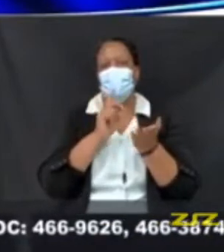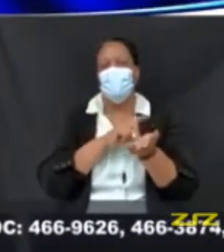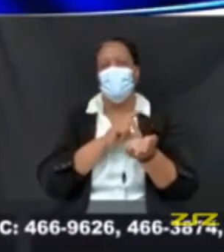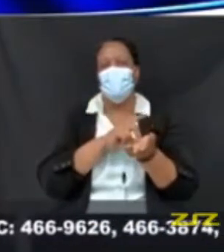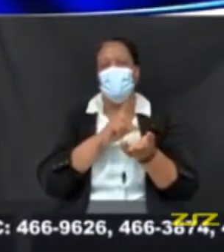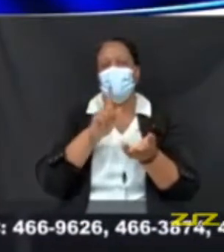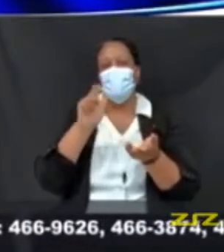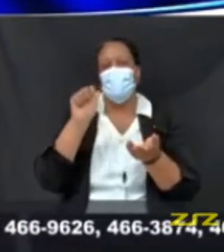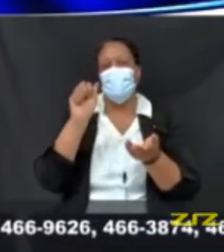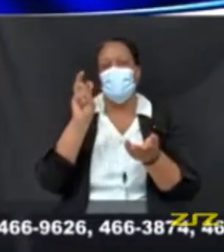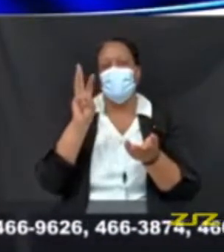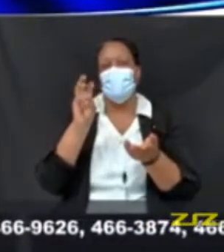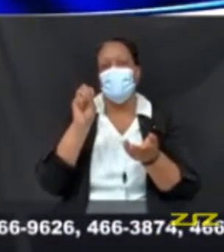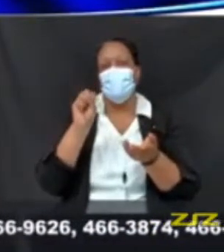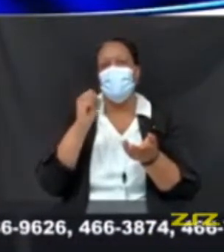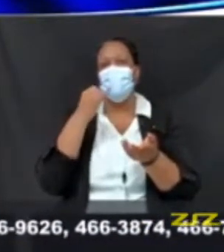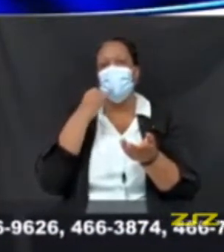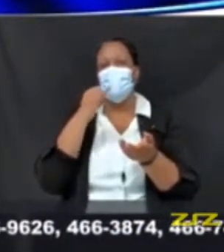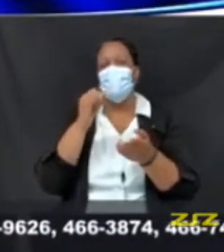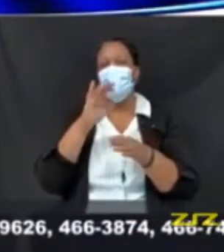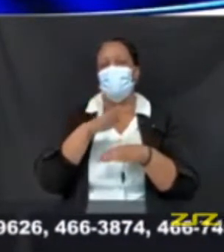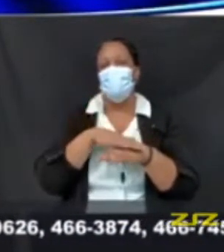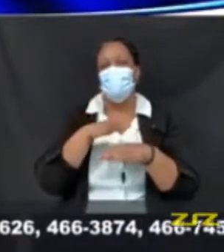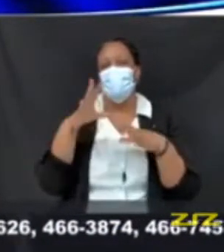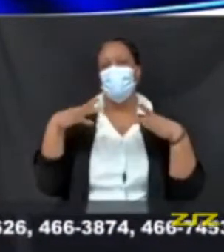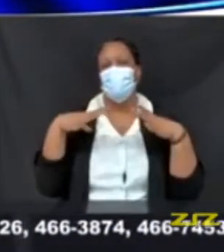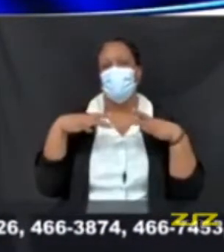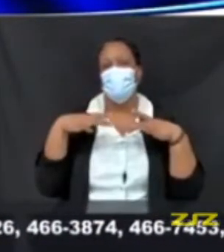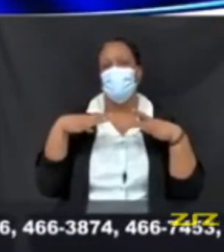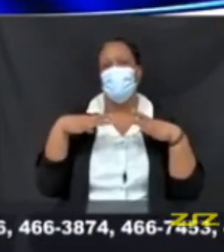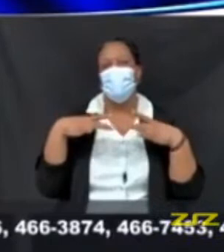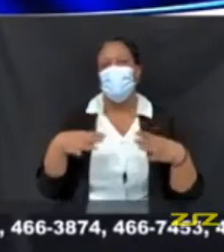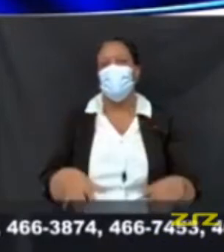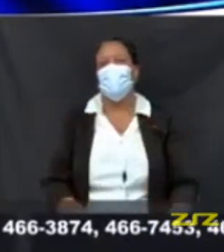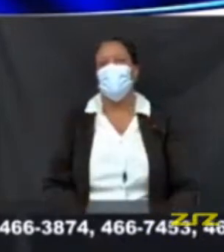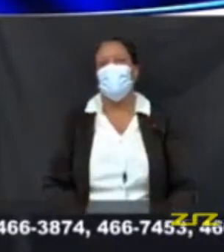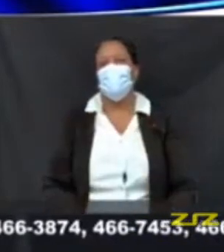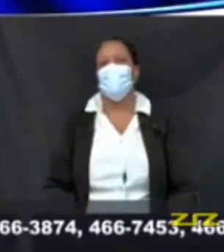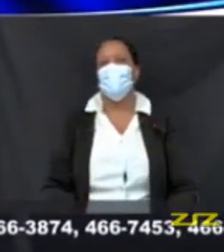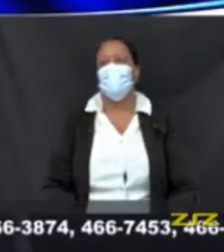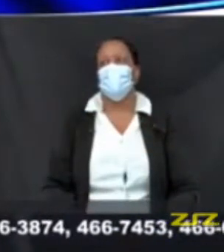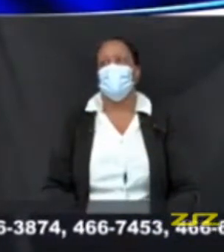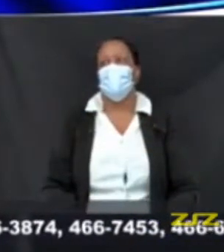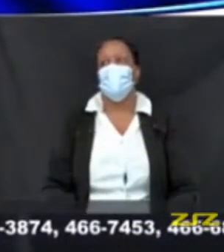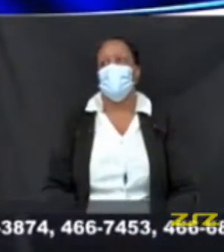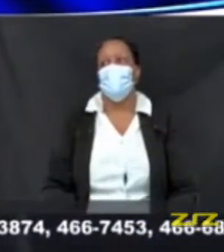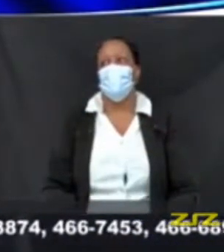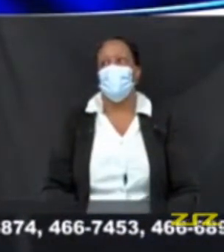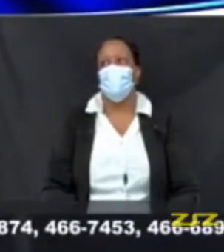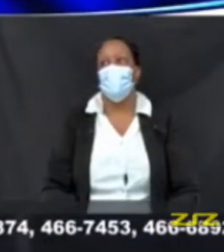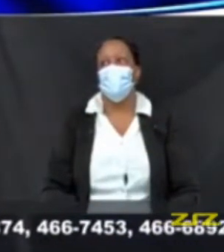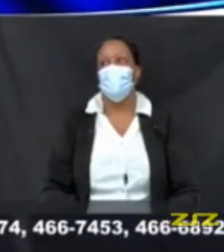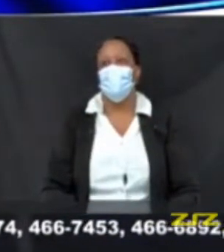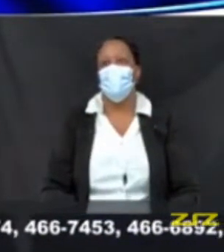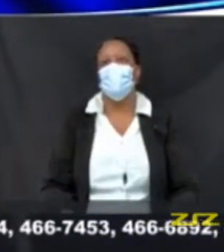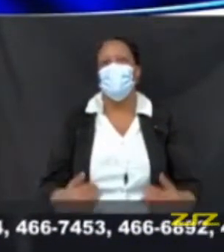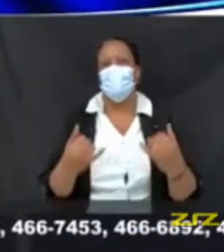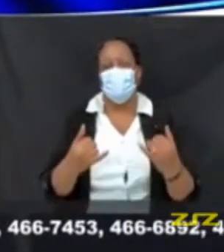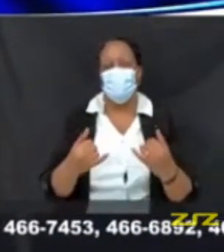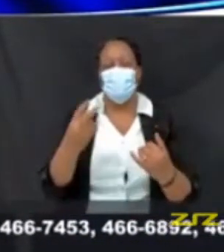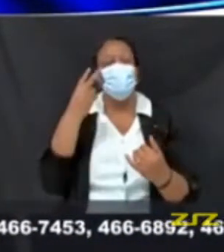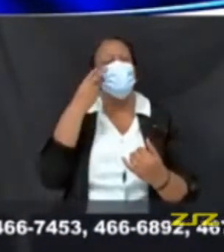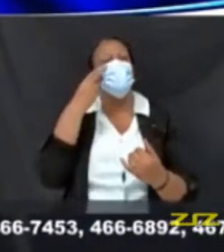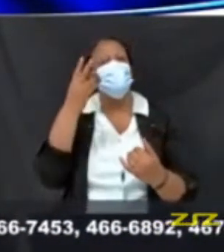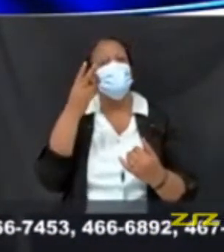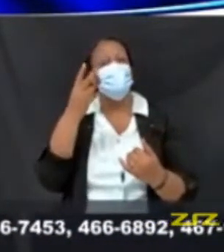Officer, Dr. Hazel Laws, who is away on a much-needed vacation. I also know that she is listening and looking